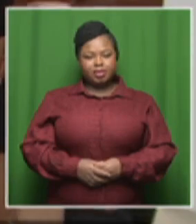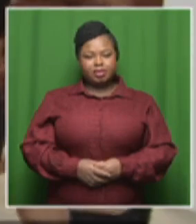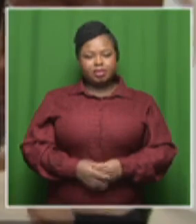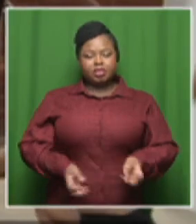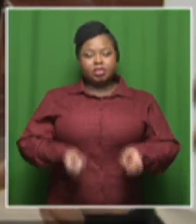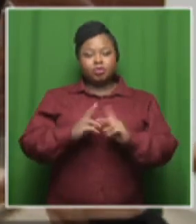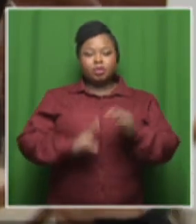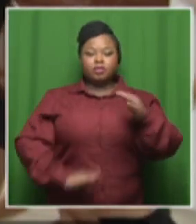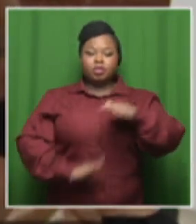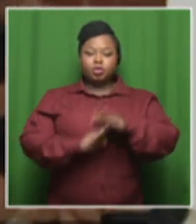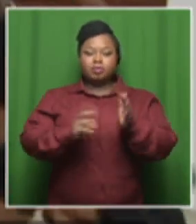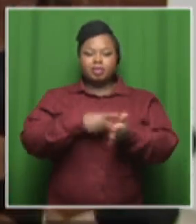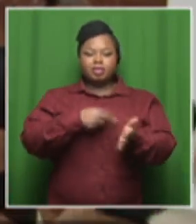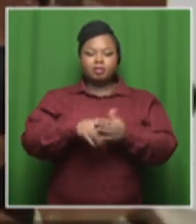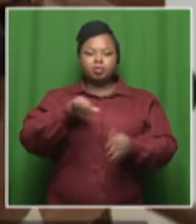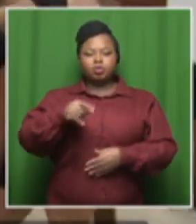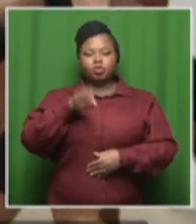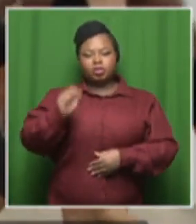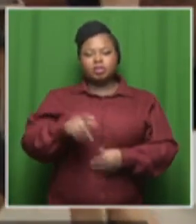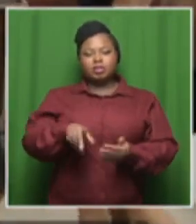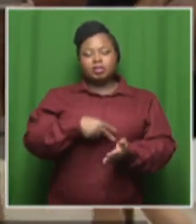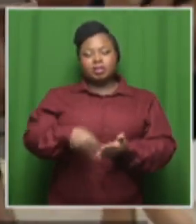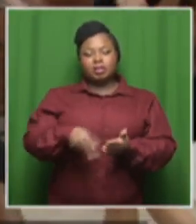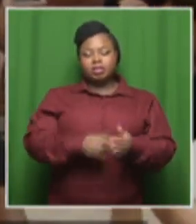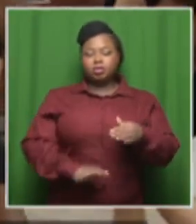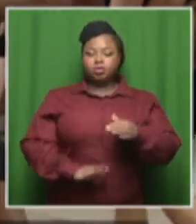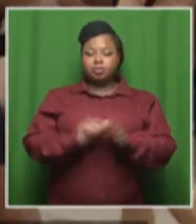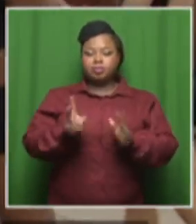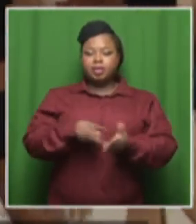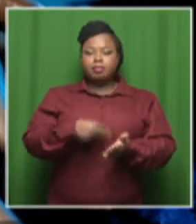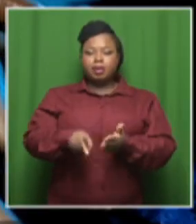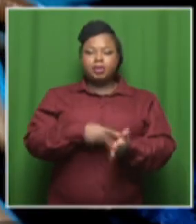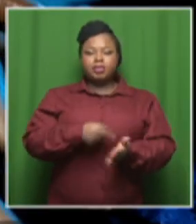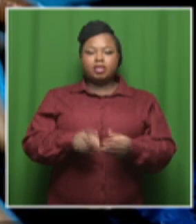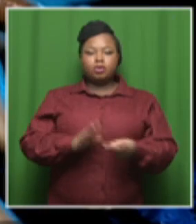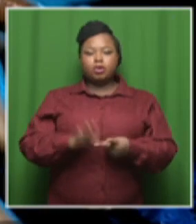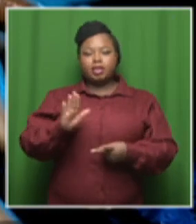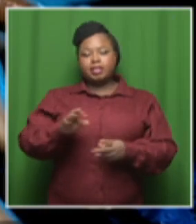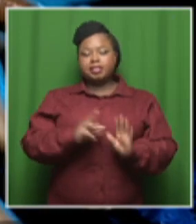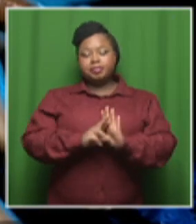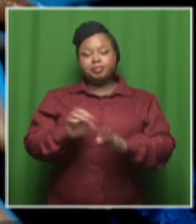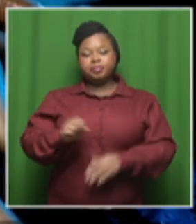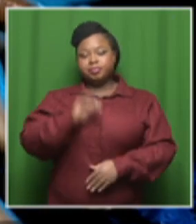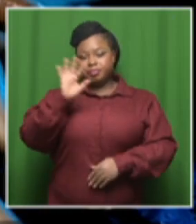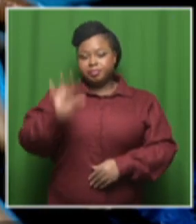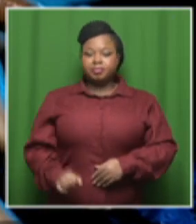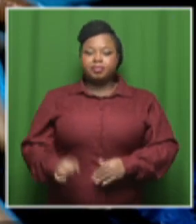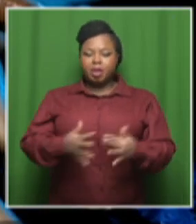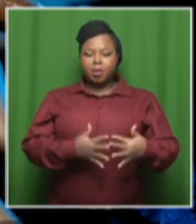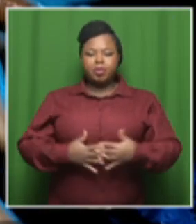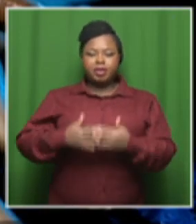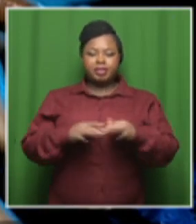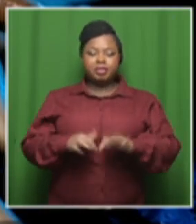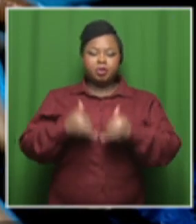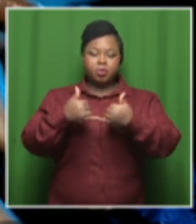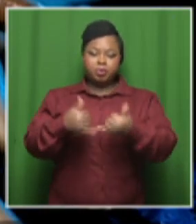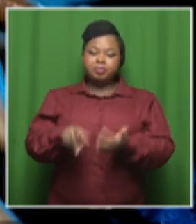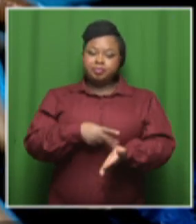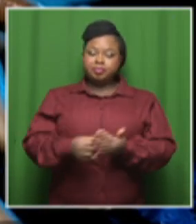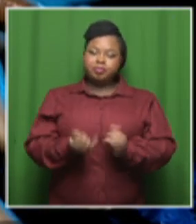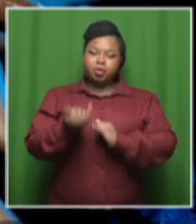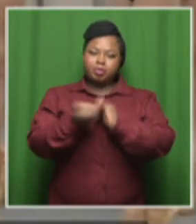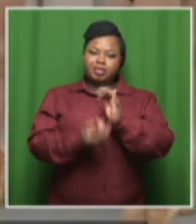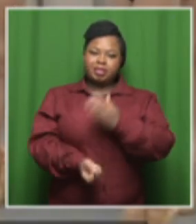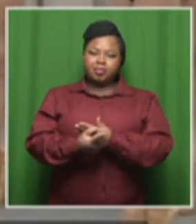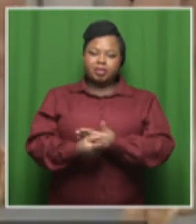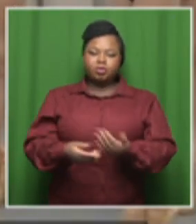12 top dancers from JoziDance, one of South Africa's top dance schools, will be representing South Africa at the American Dance Awards dance competition that is taking